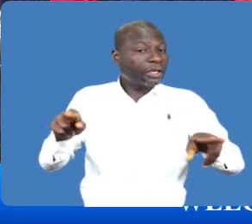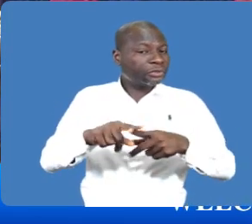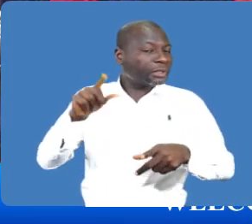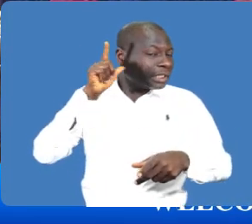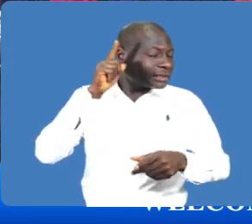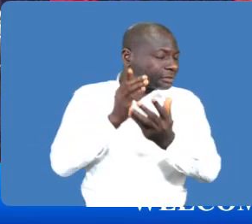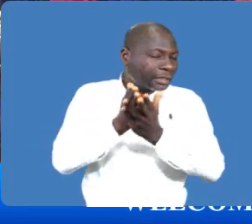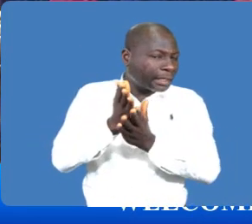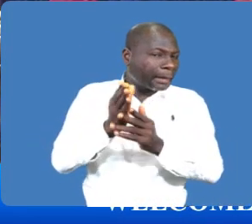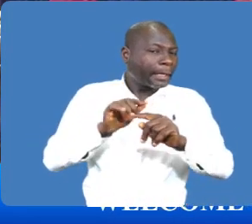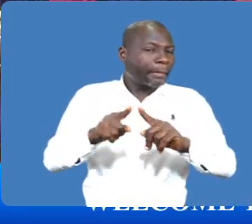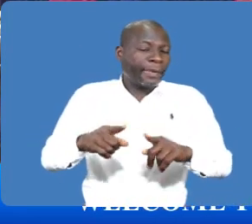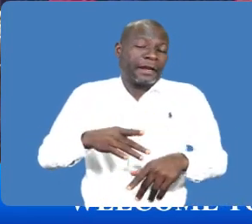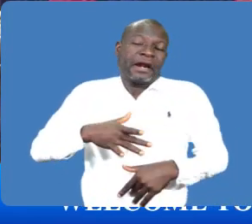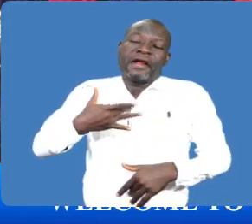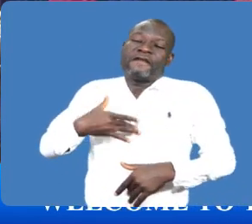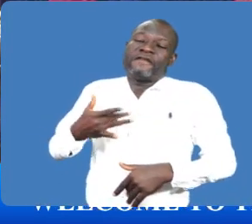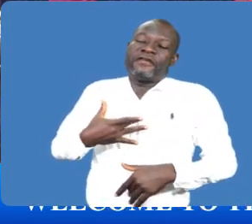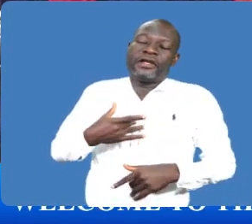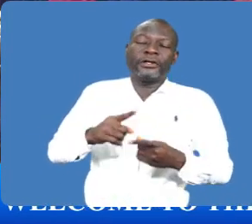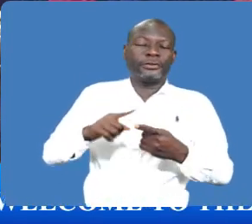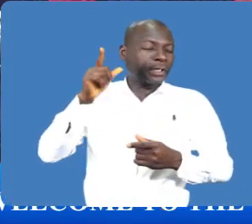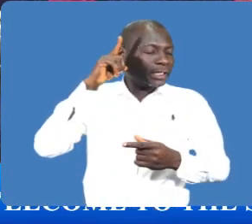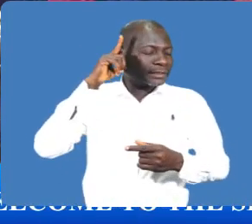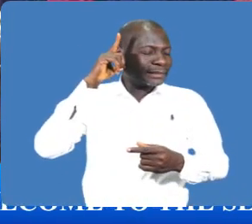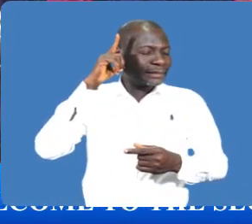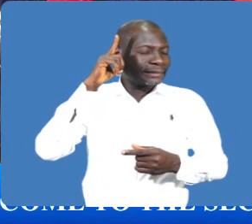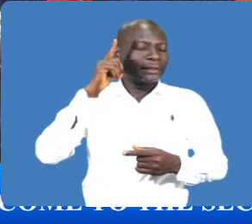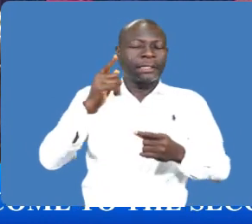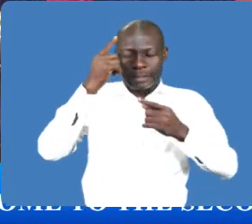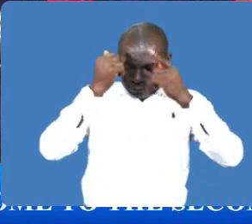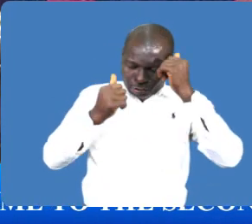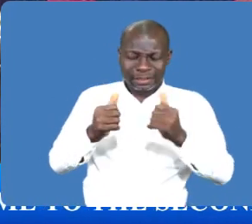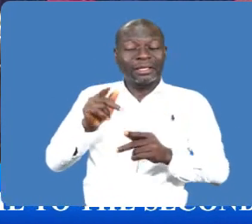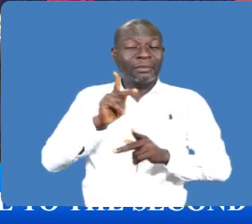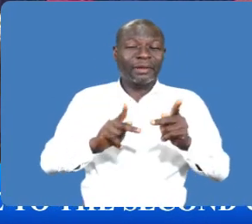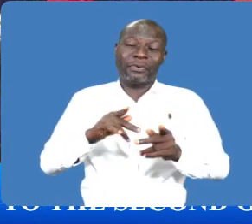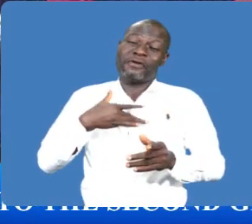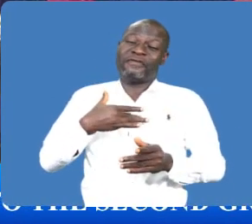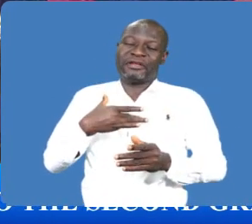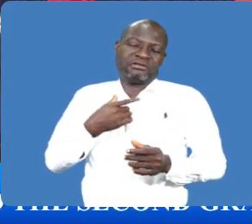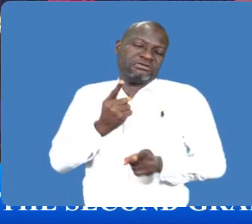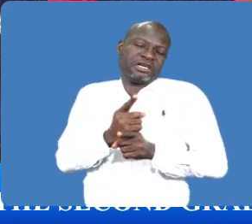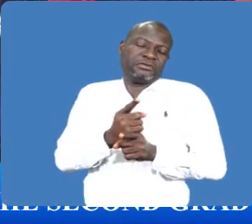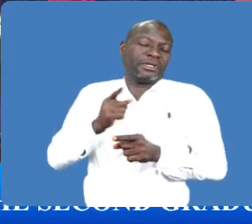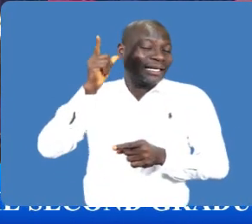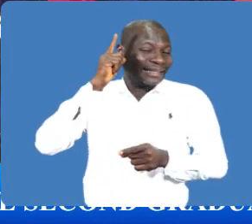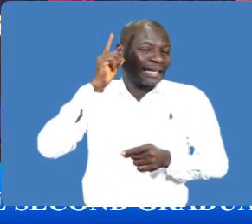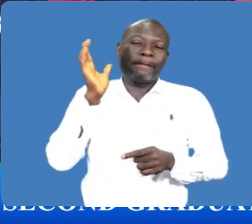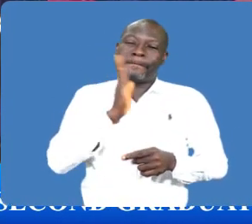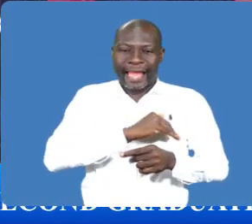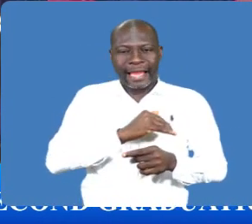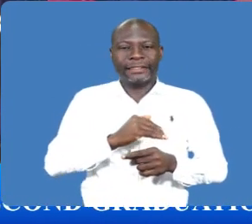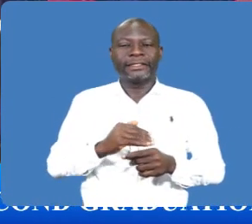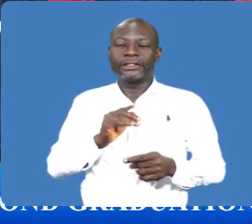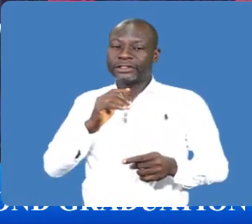doctrine, but according to their own desires, because they have itching ears,